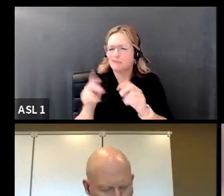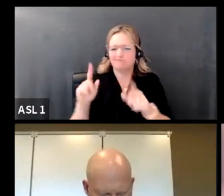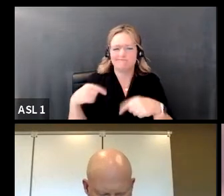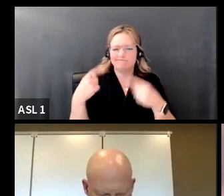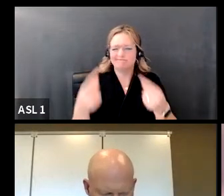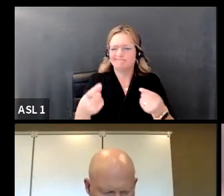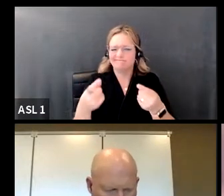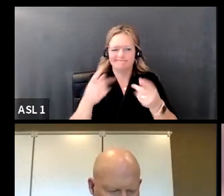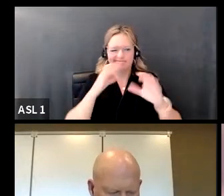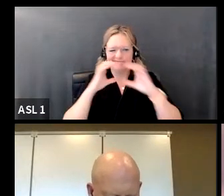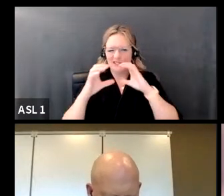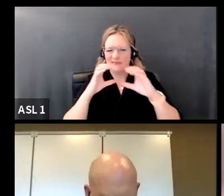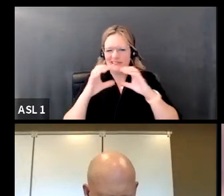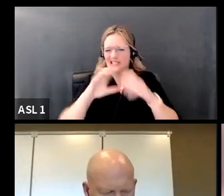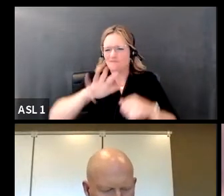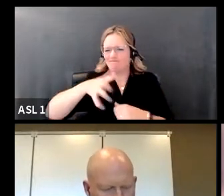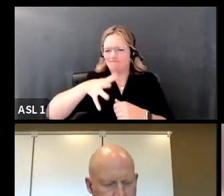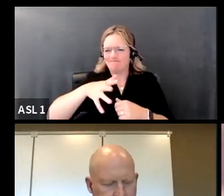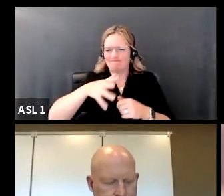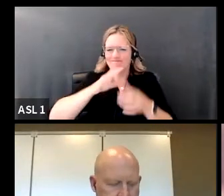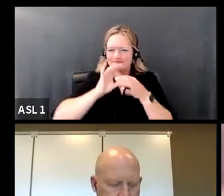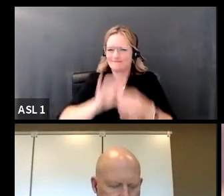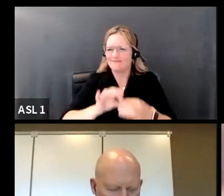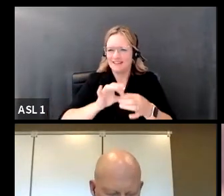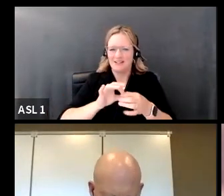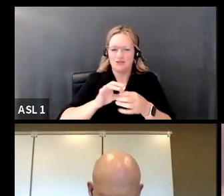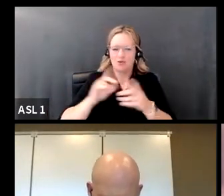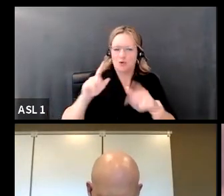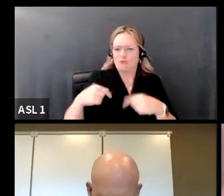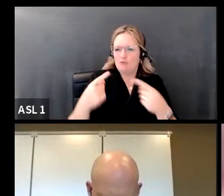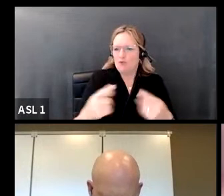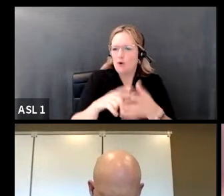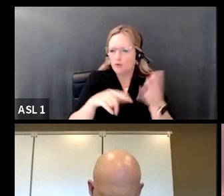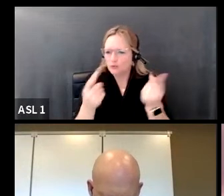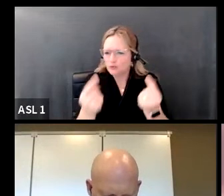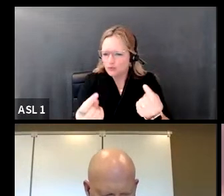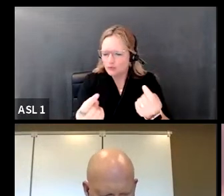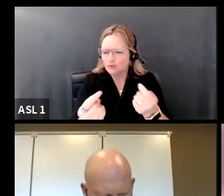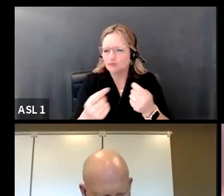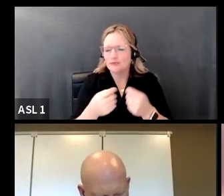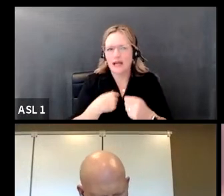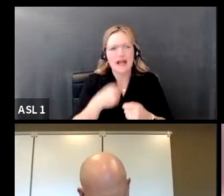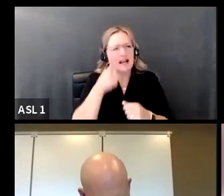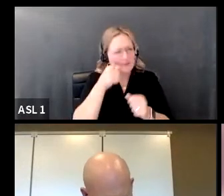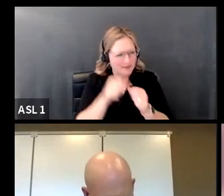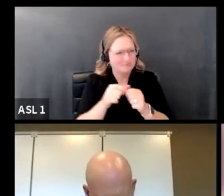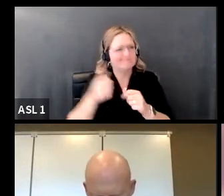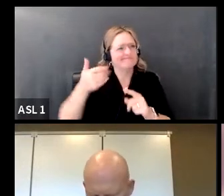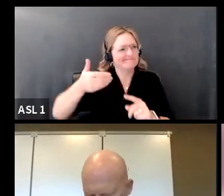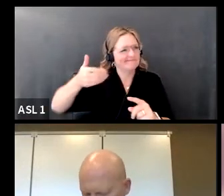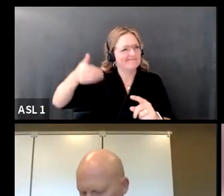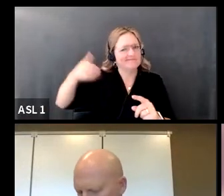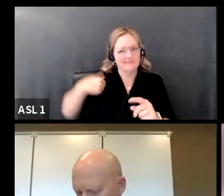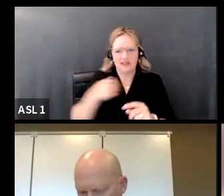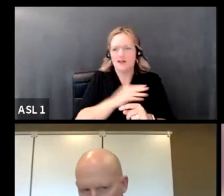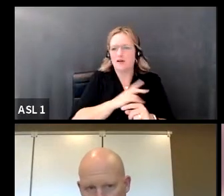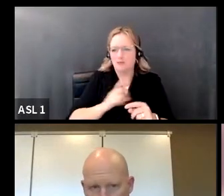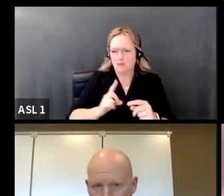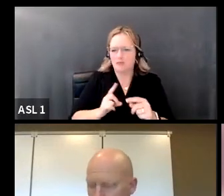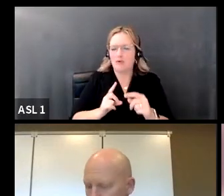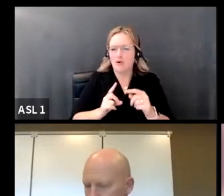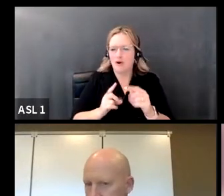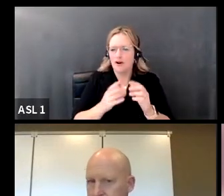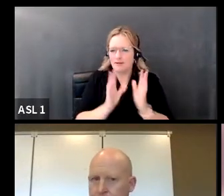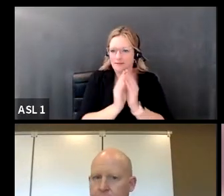what has to be done and um and this came up in previous uh board meetings where some delegates were